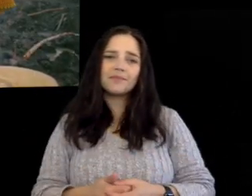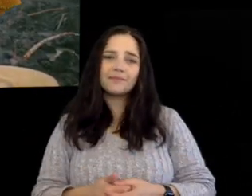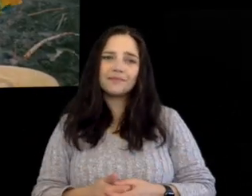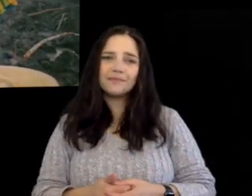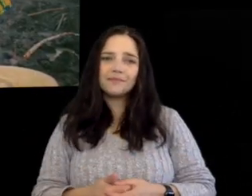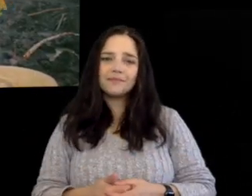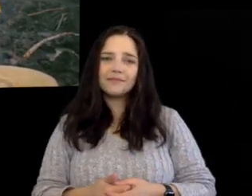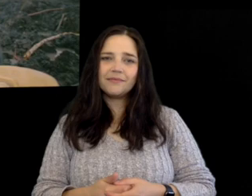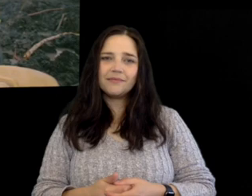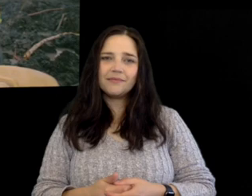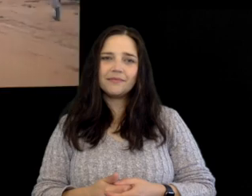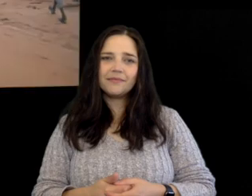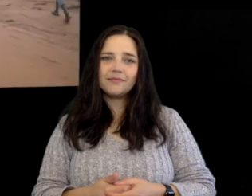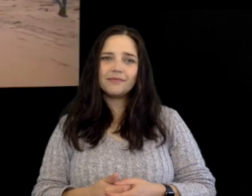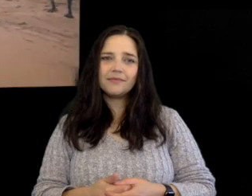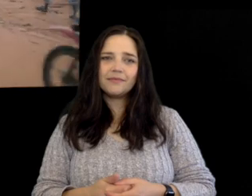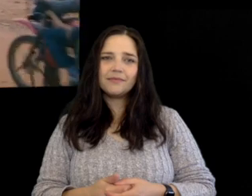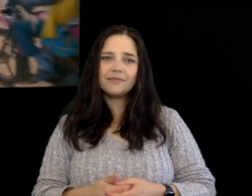vo